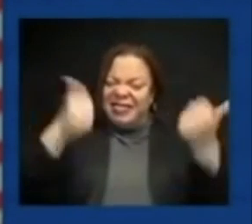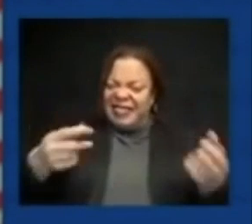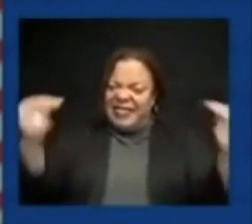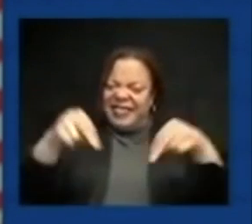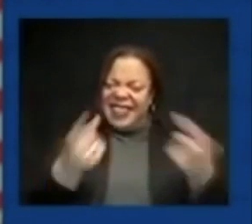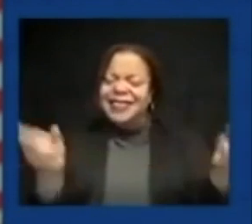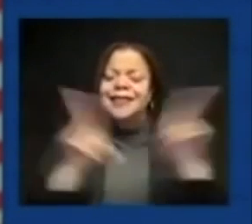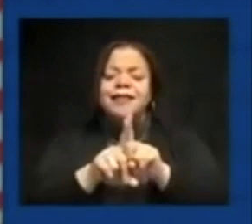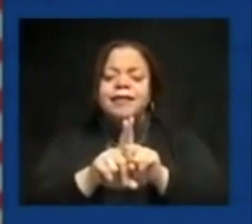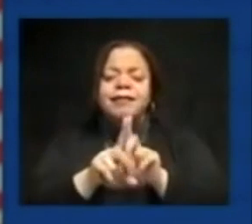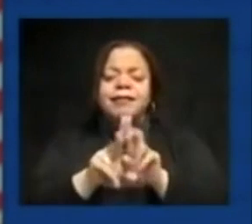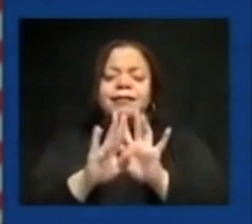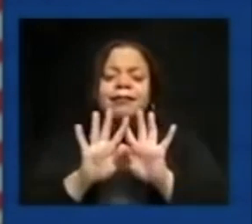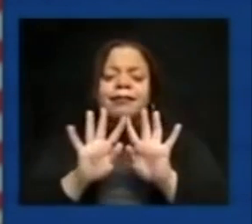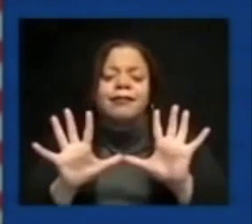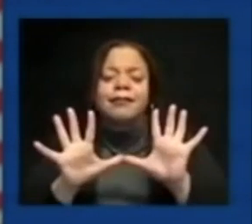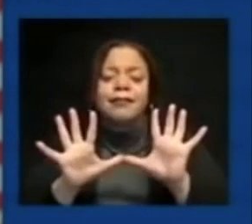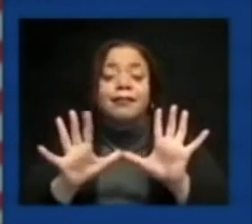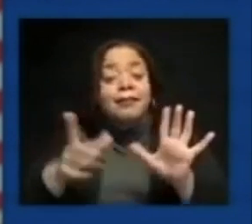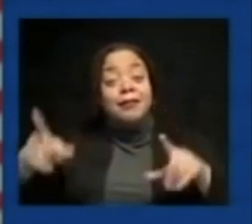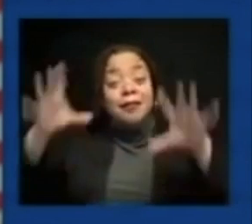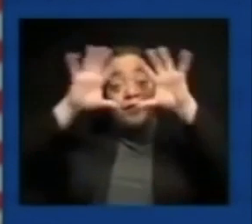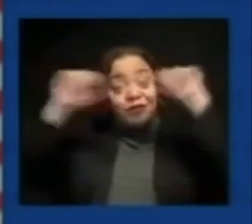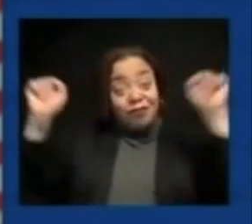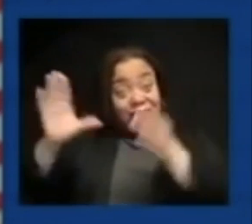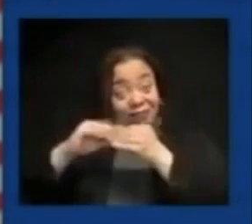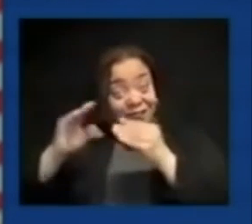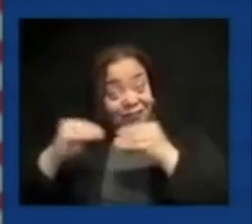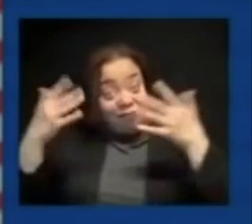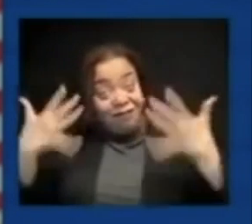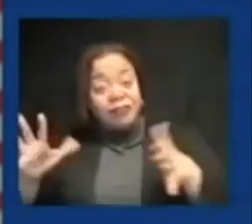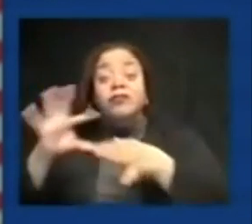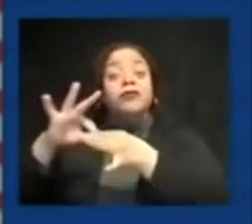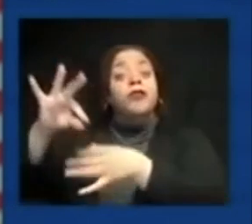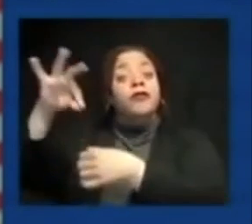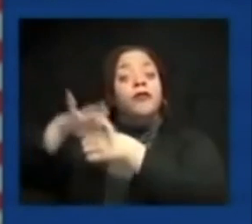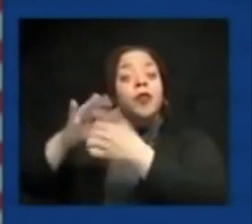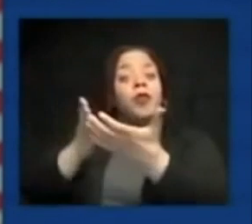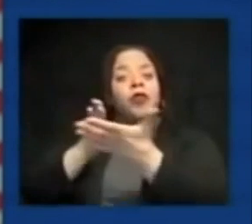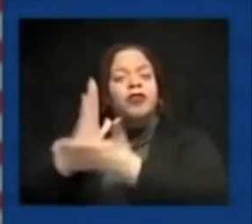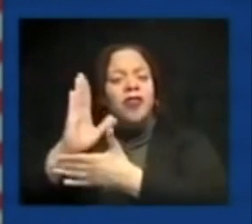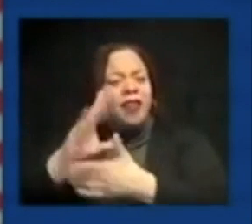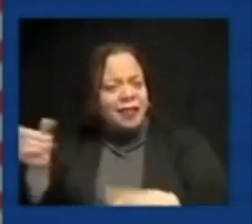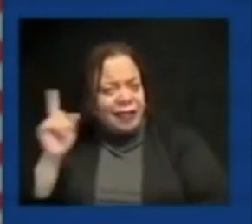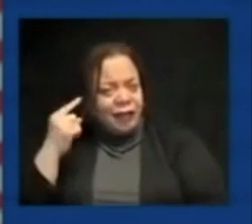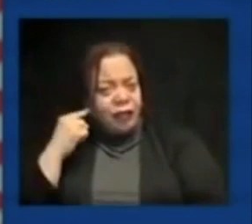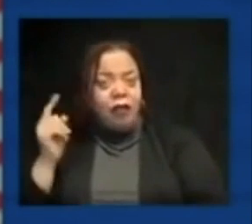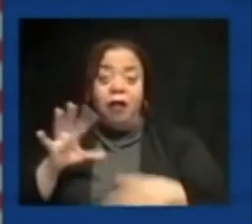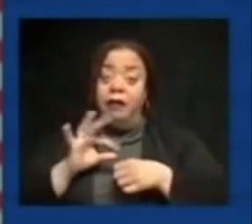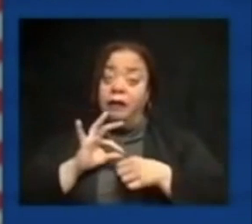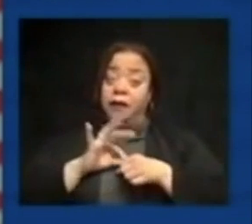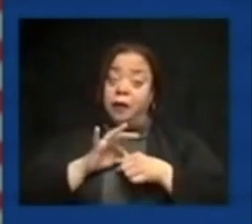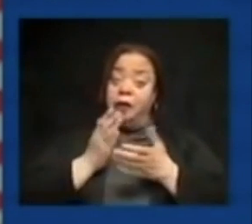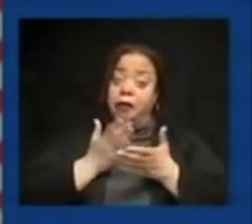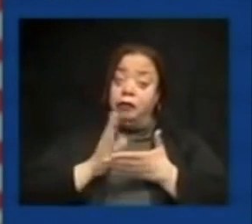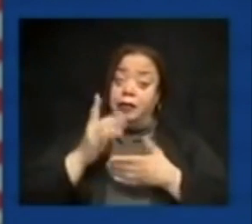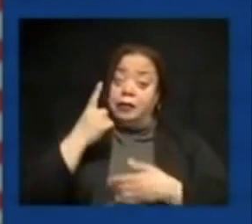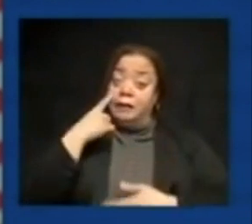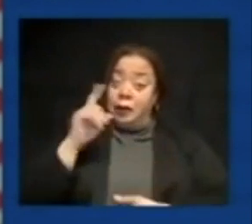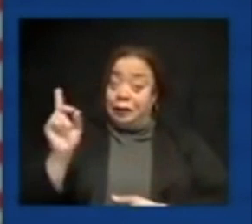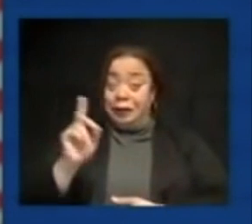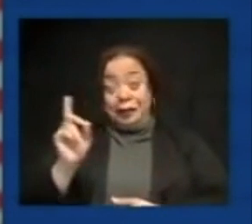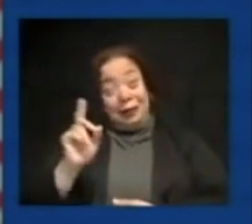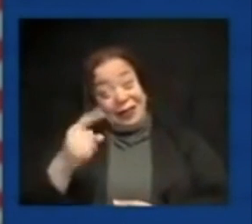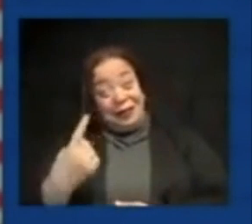Because when you hear Joe Biden speak, when you've heard him talk about voting rights, you've never heard him say he wants voting rights for Democrats